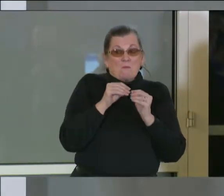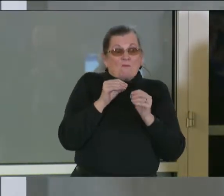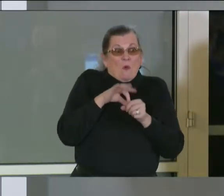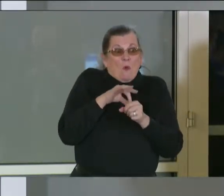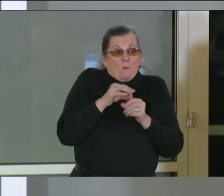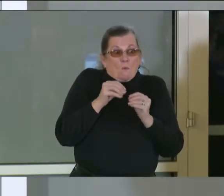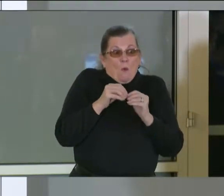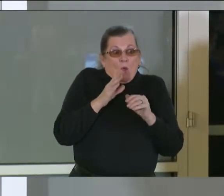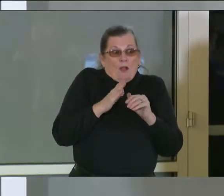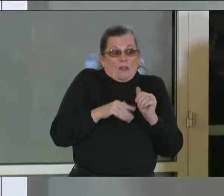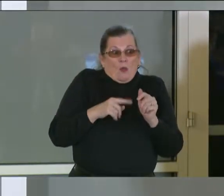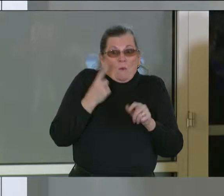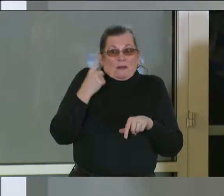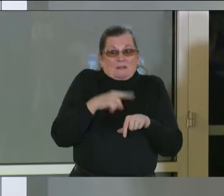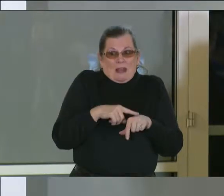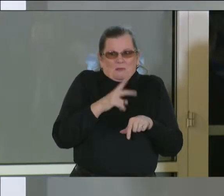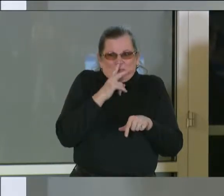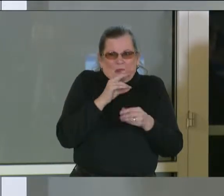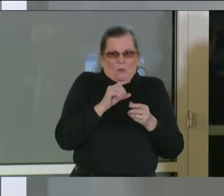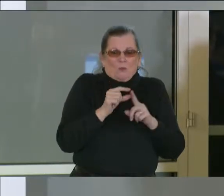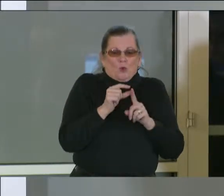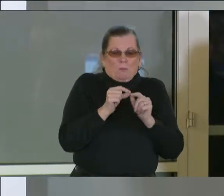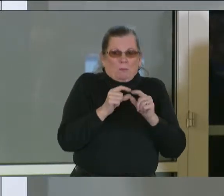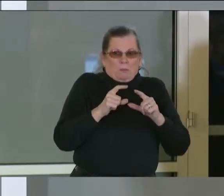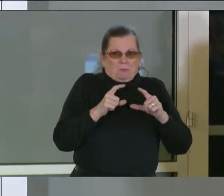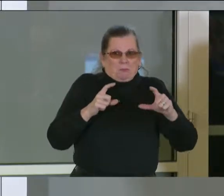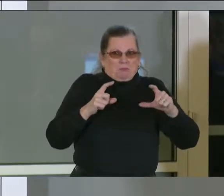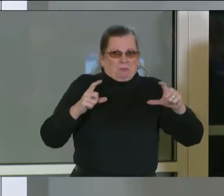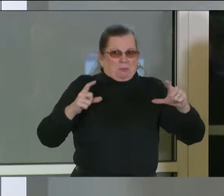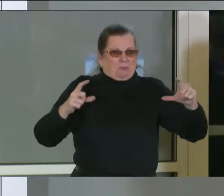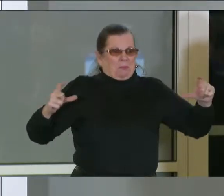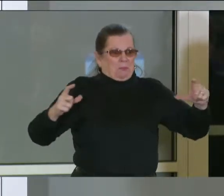you can see, some of the words are popping up more and more.